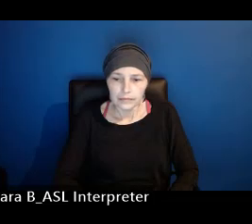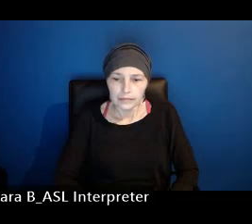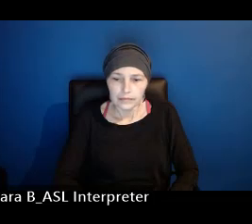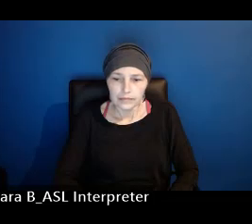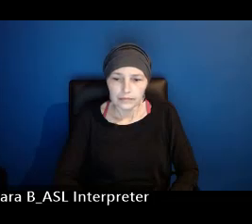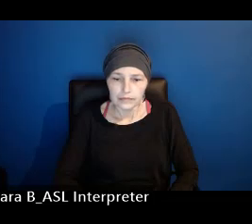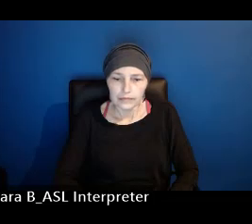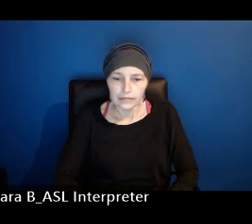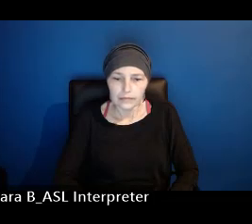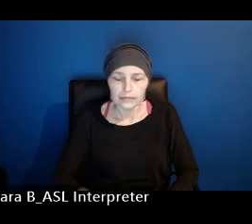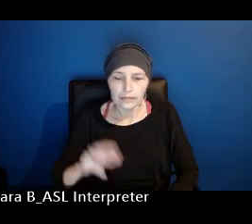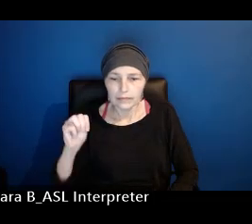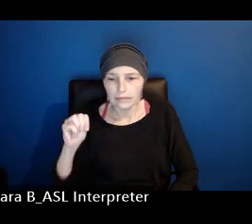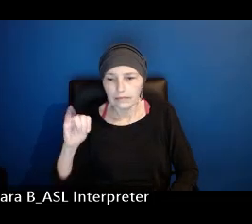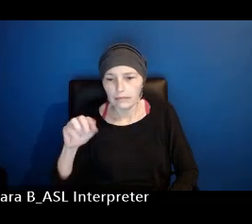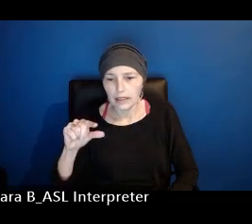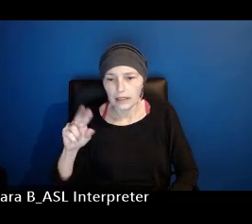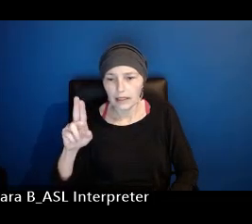Miguel.